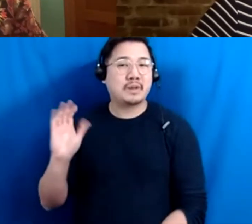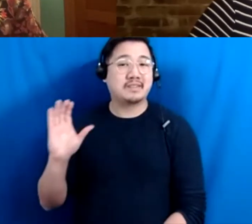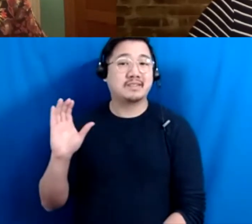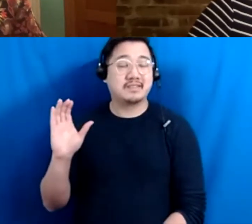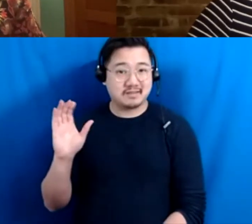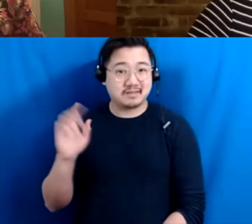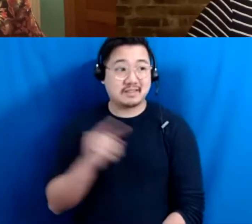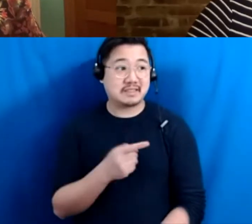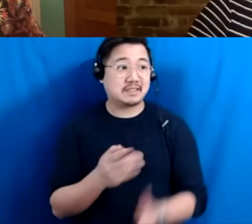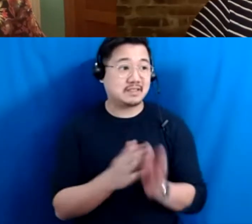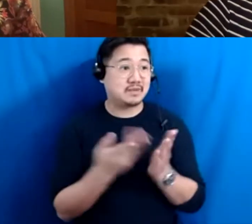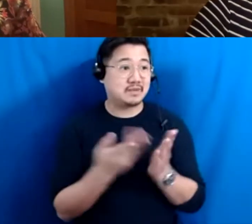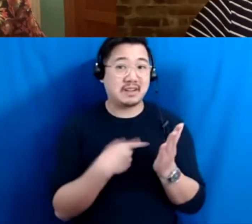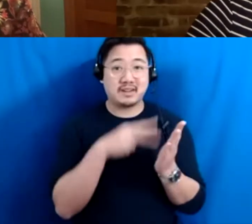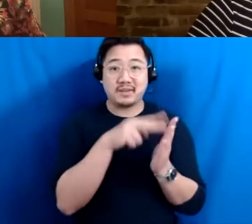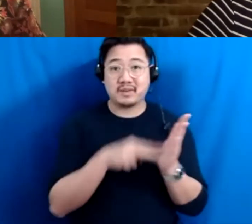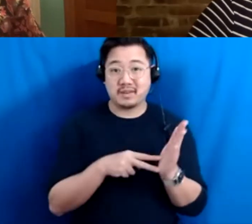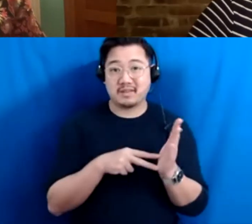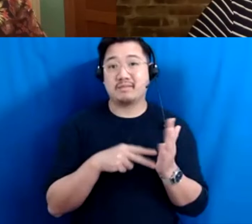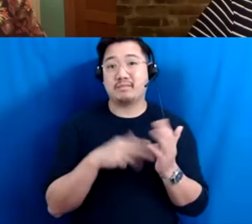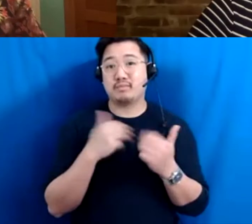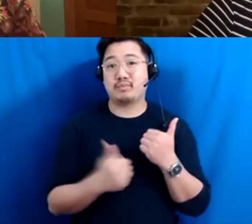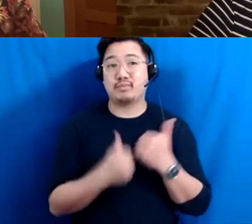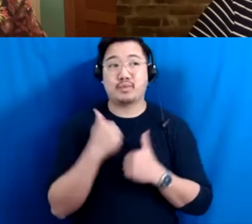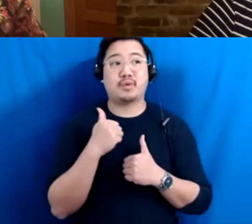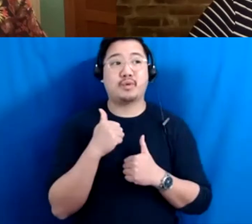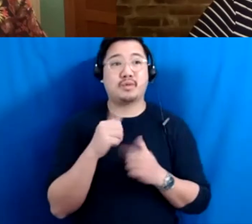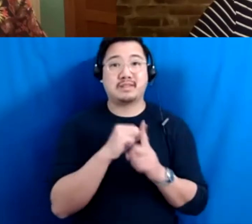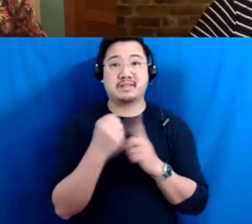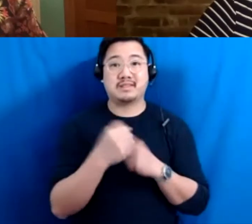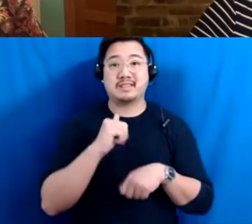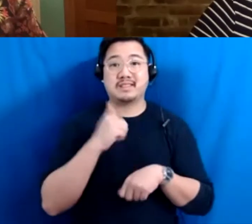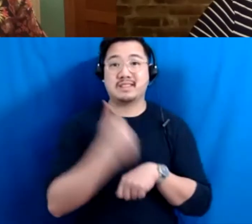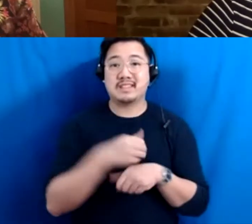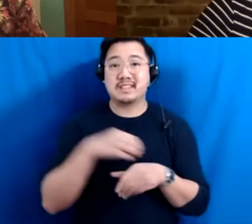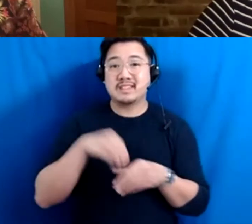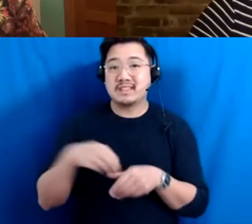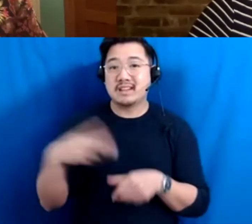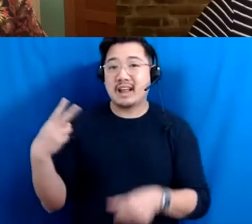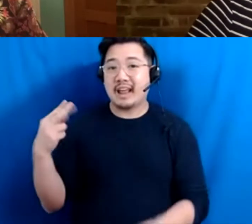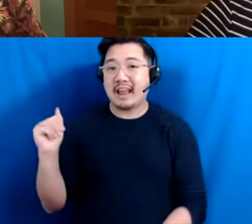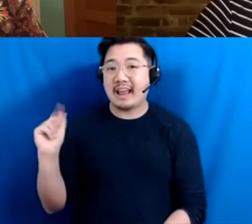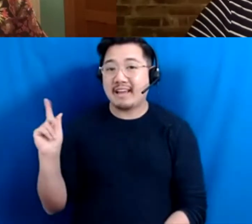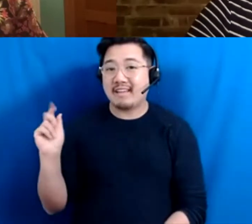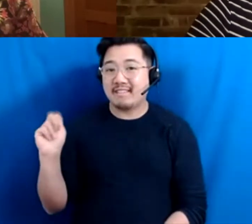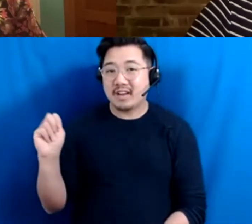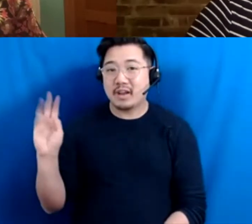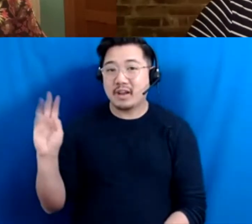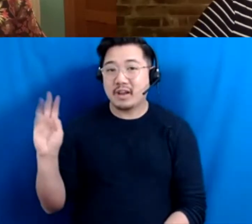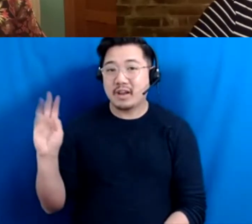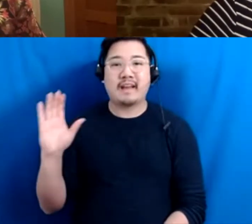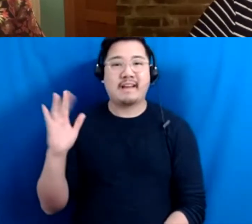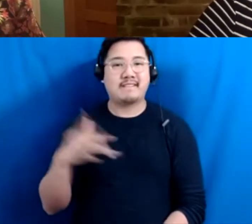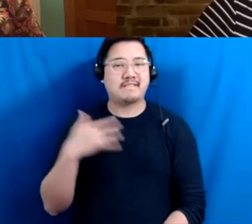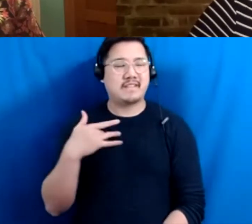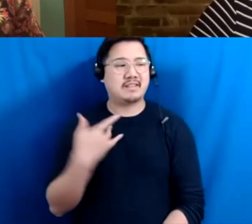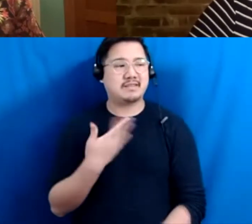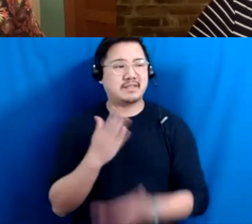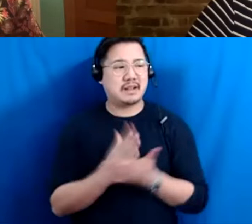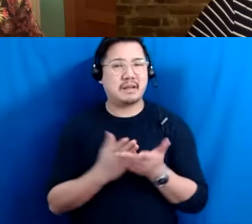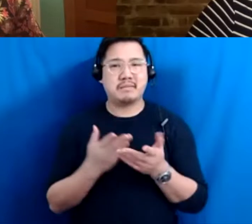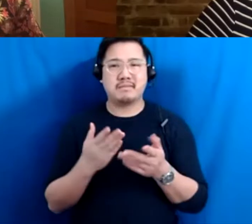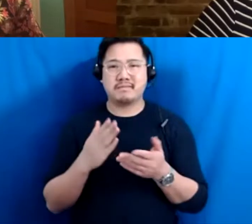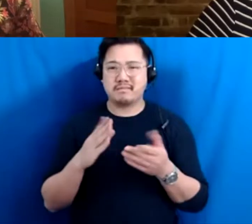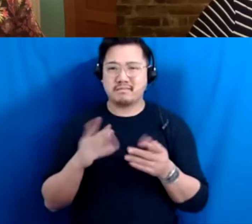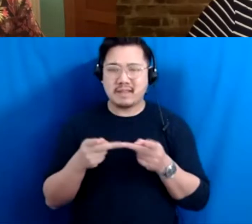novel that's primarily set in Haven, Wisconsin, I felt the ghostly outline of some places in Wisconsin that I've